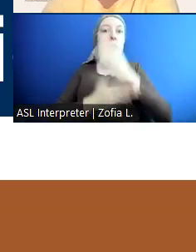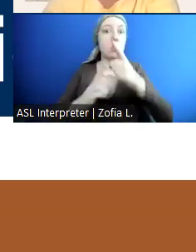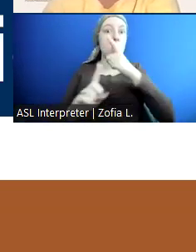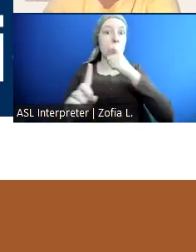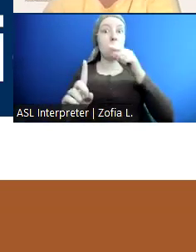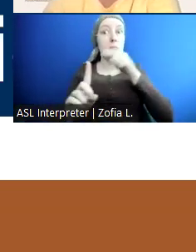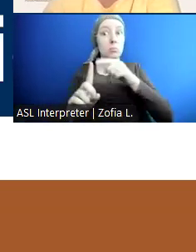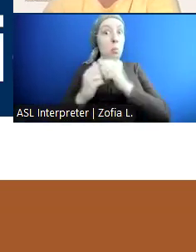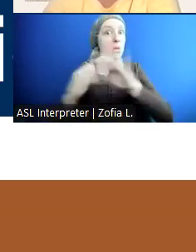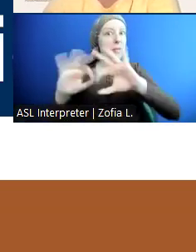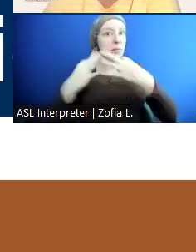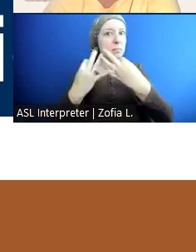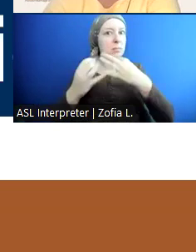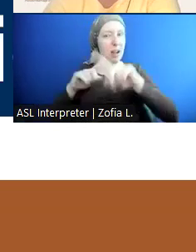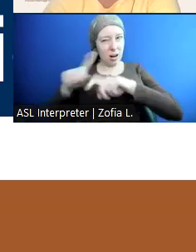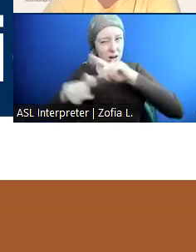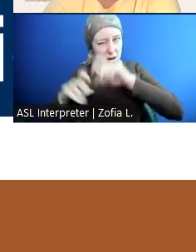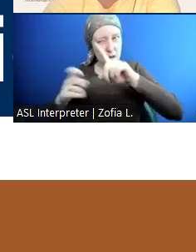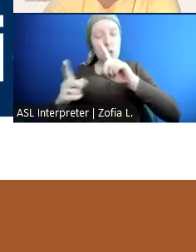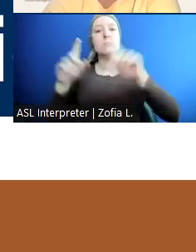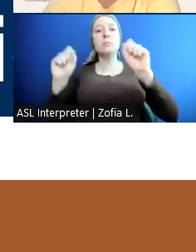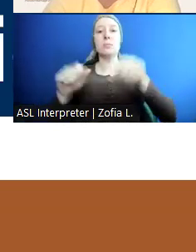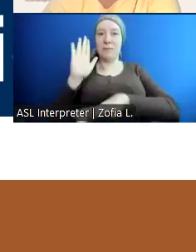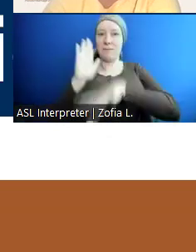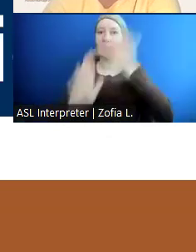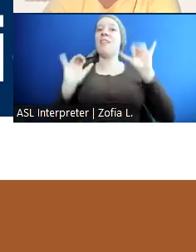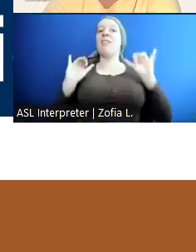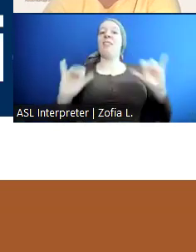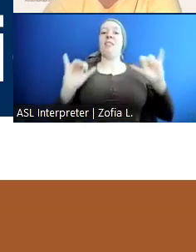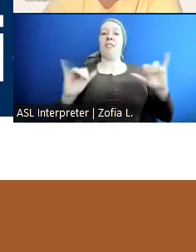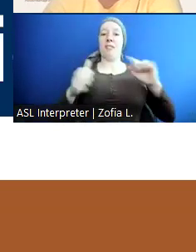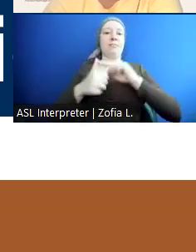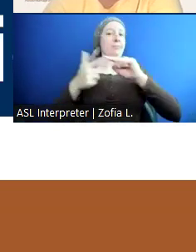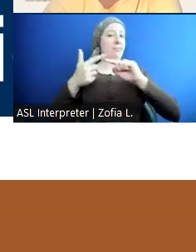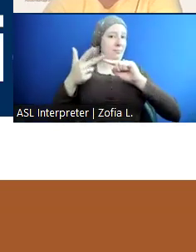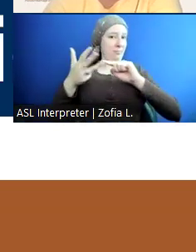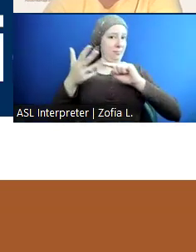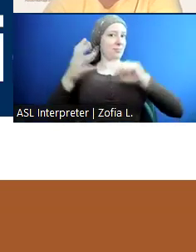their family to be able to uncover, you know, these potential